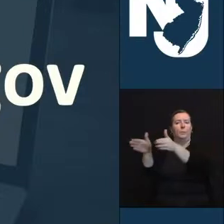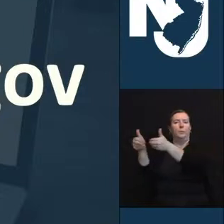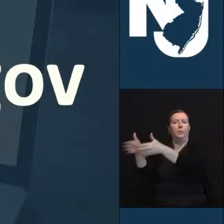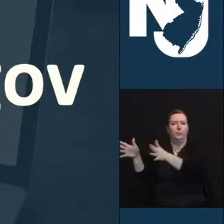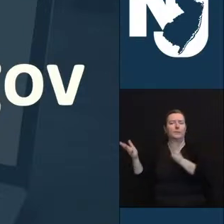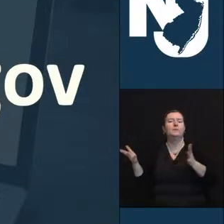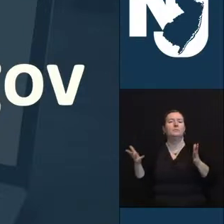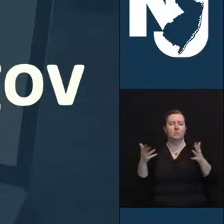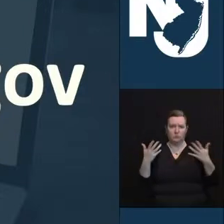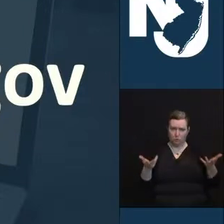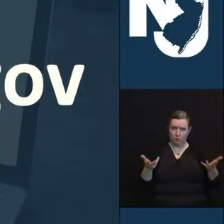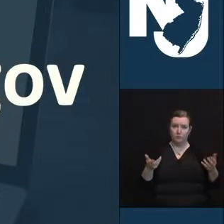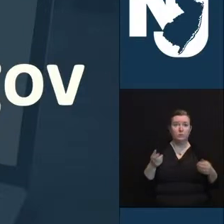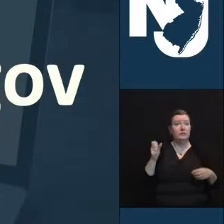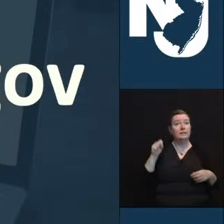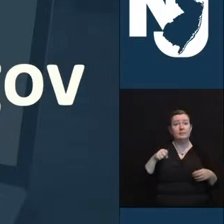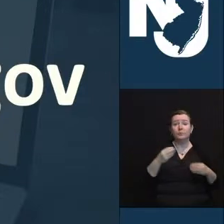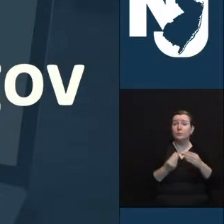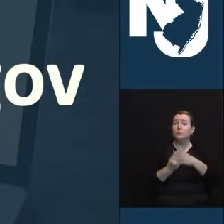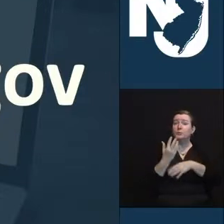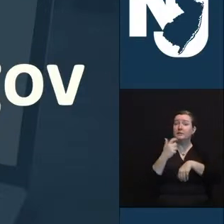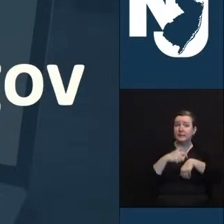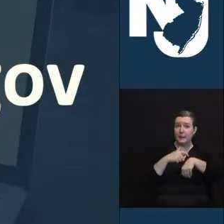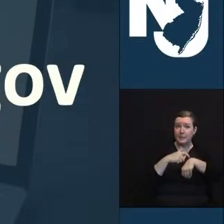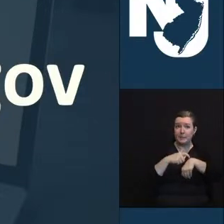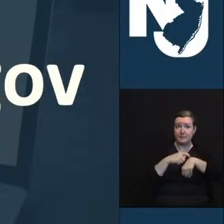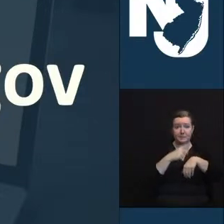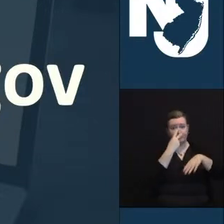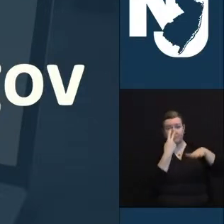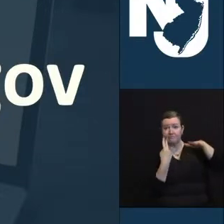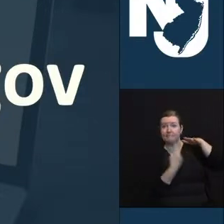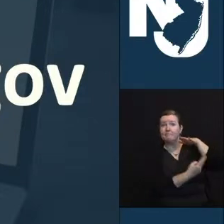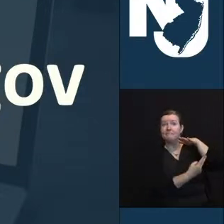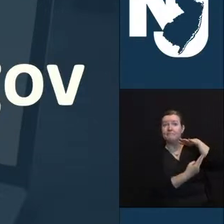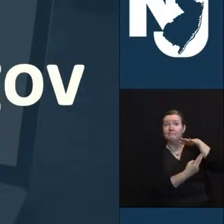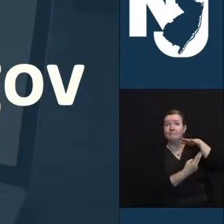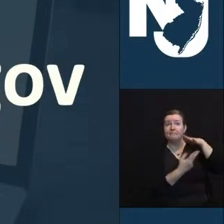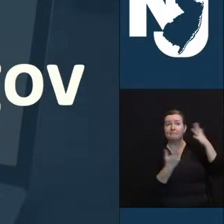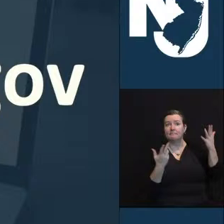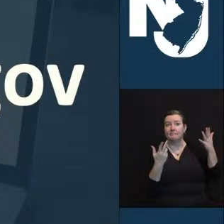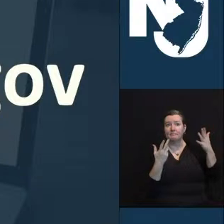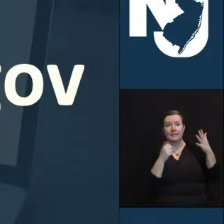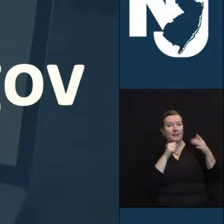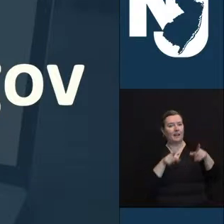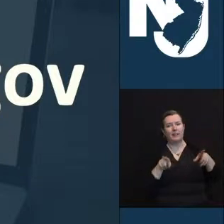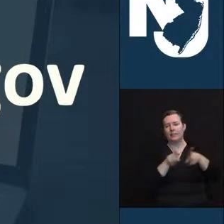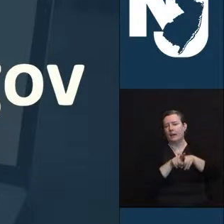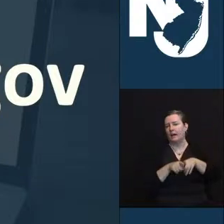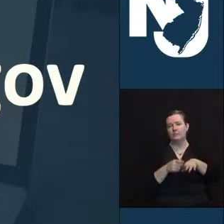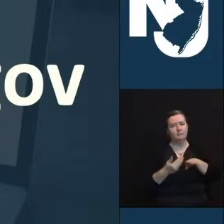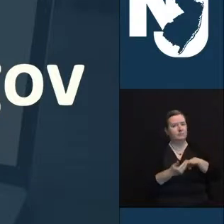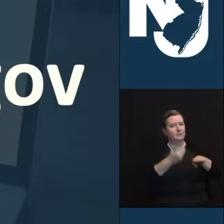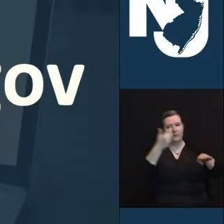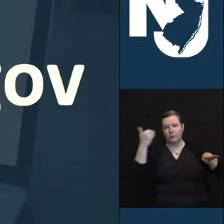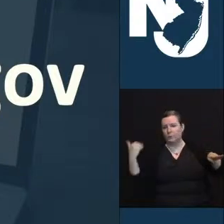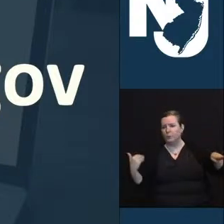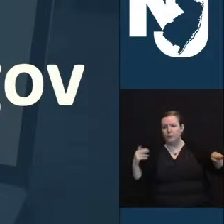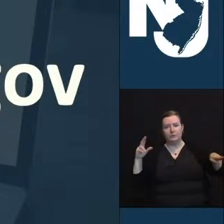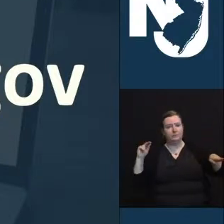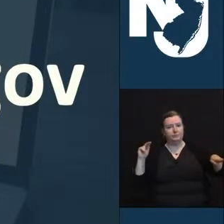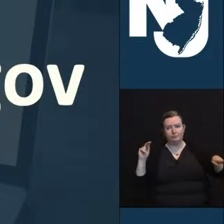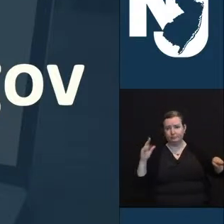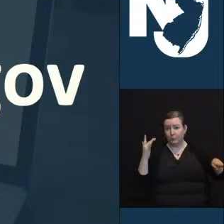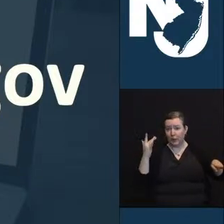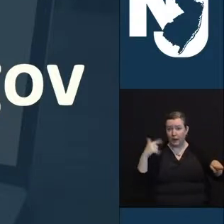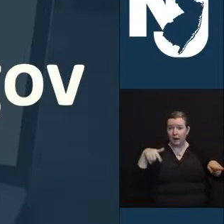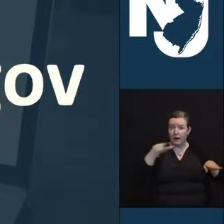in the spring did not reach the dire levels we feared from our initial models. And folks, we did that together, and we can do this